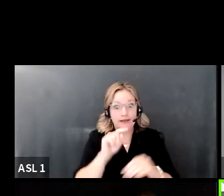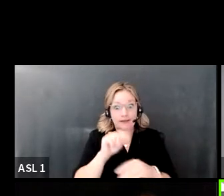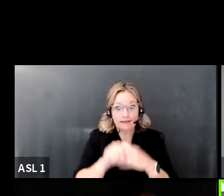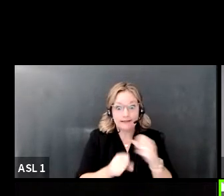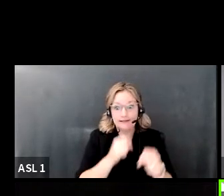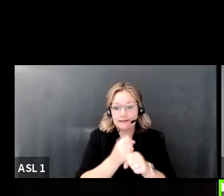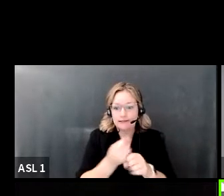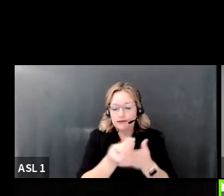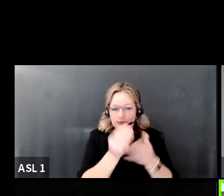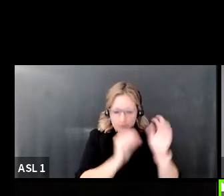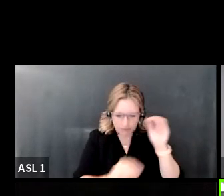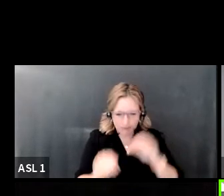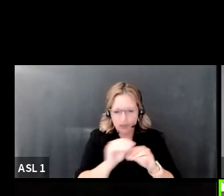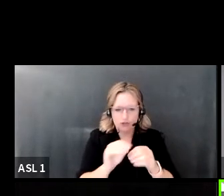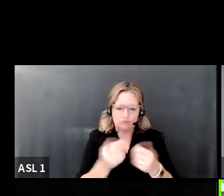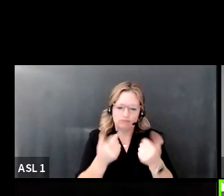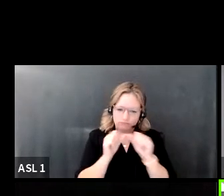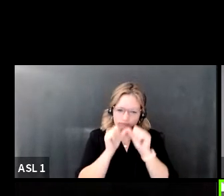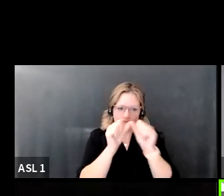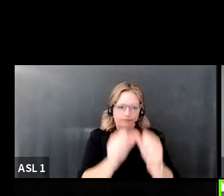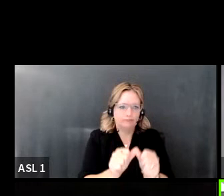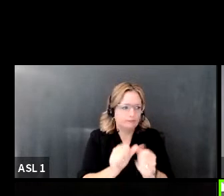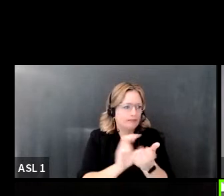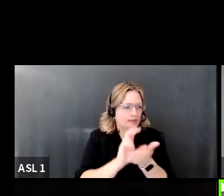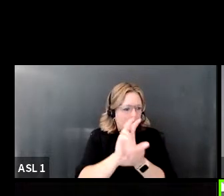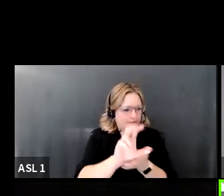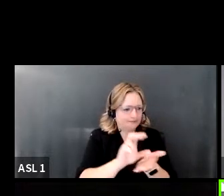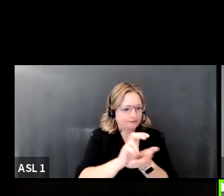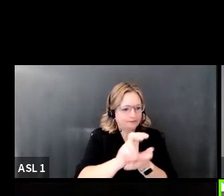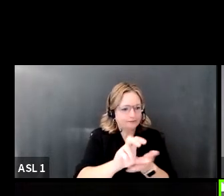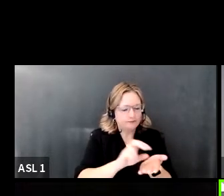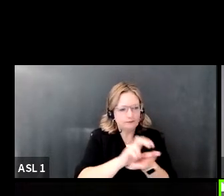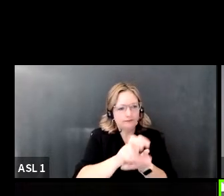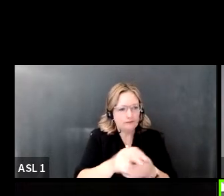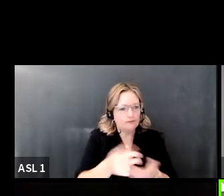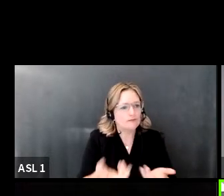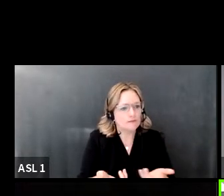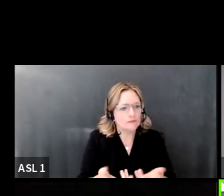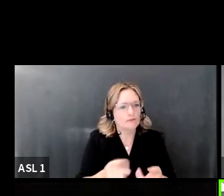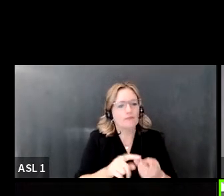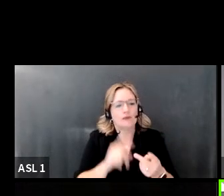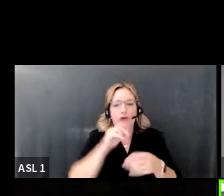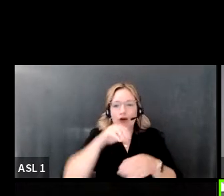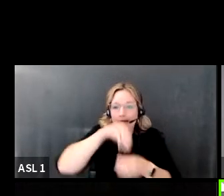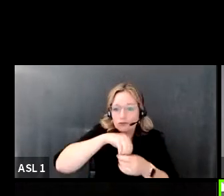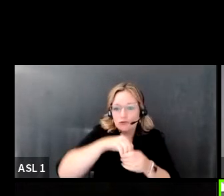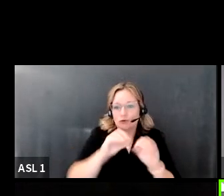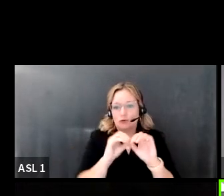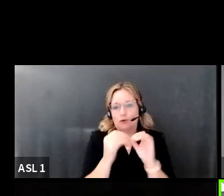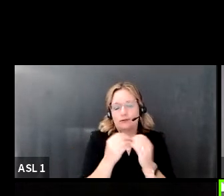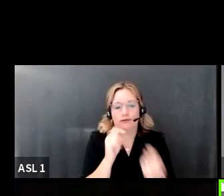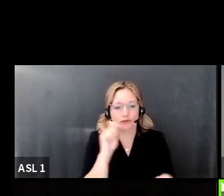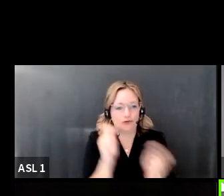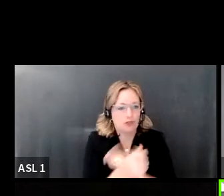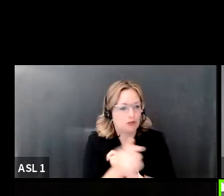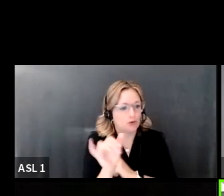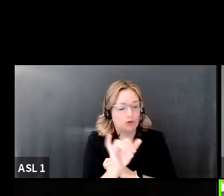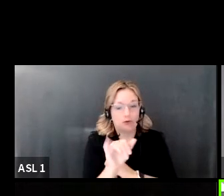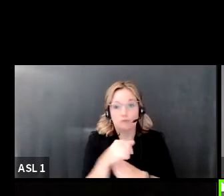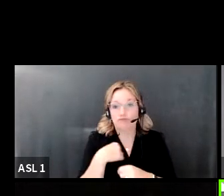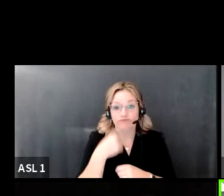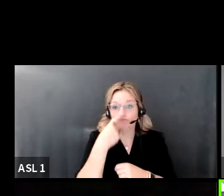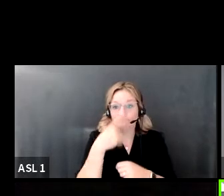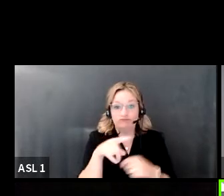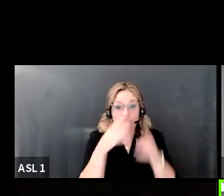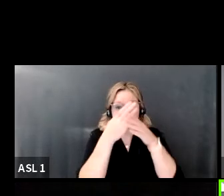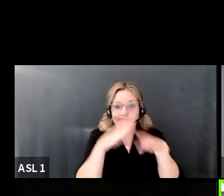continues investments on external service delivery change and internal organizational change i'd be happy to break down each